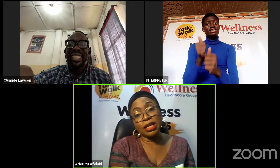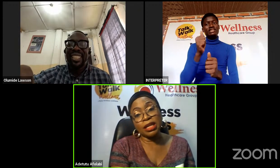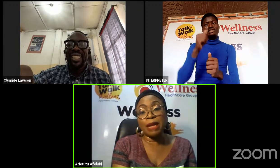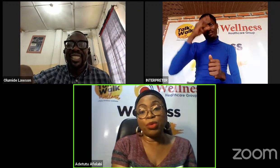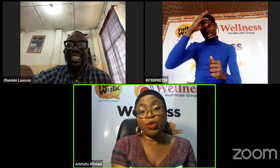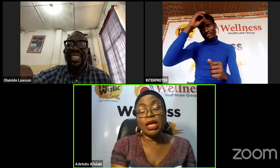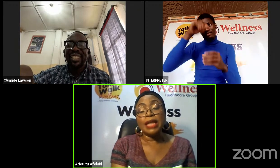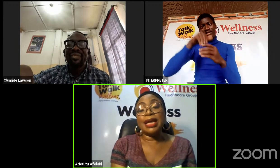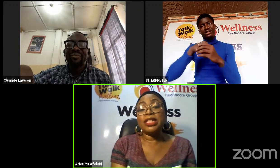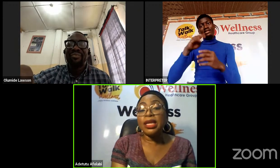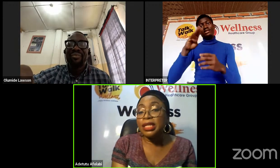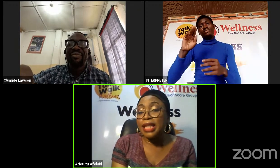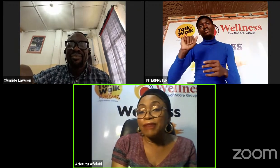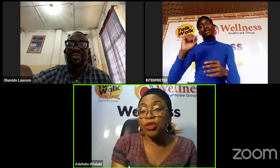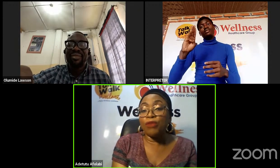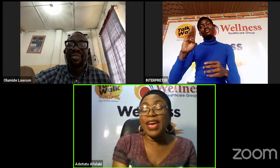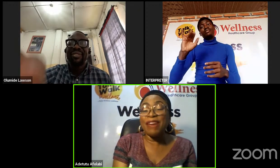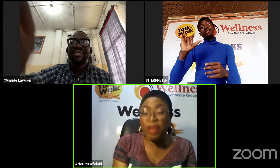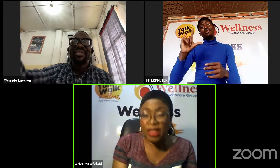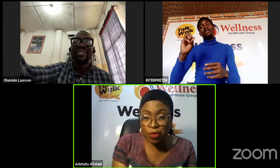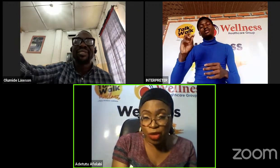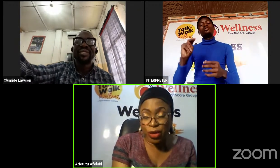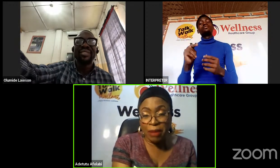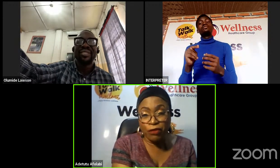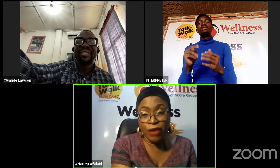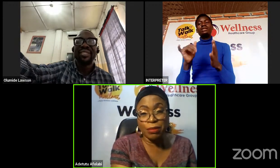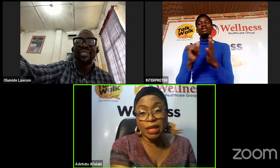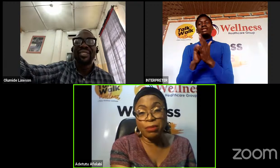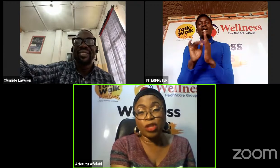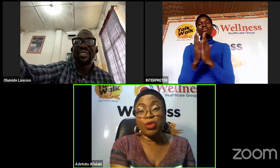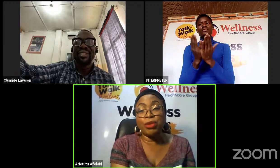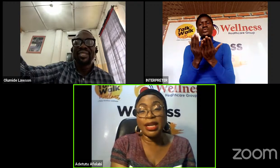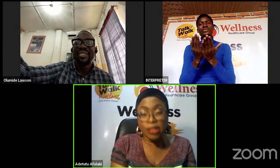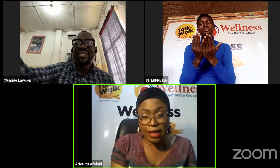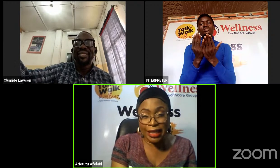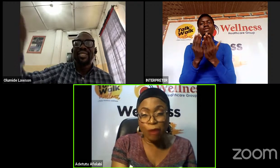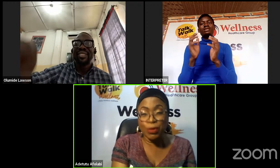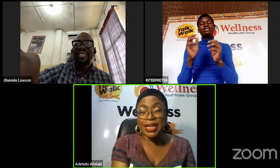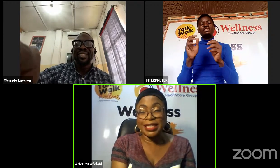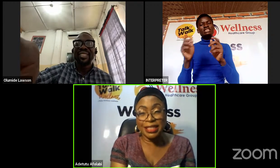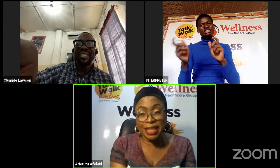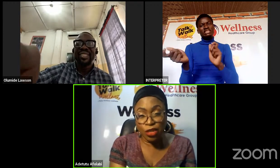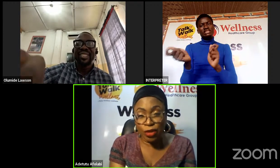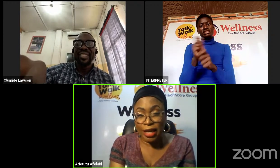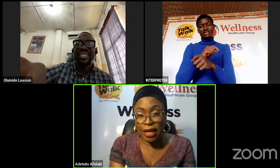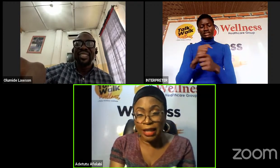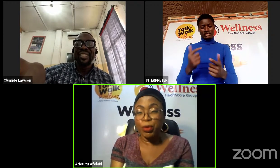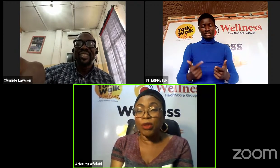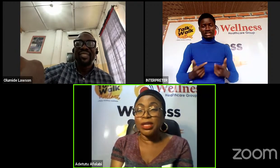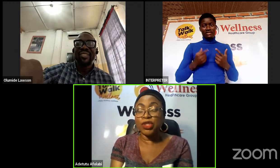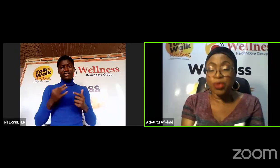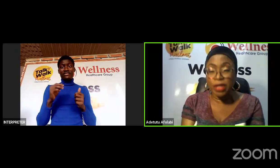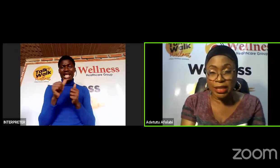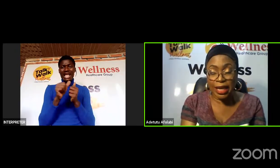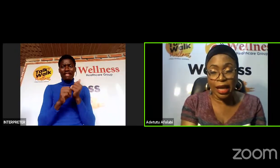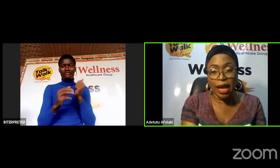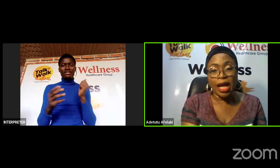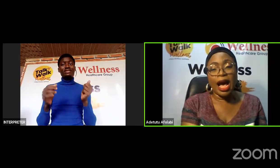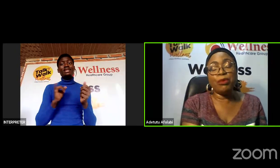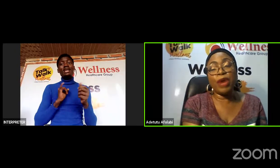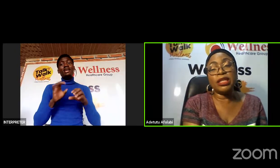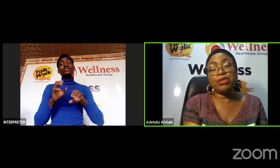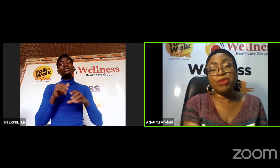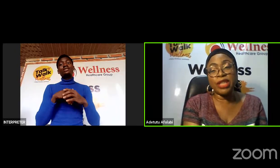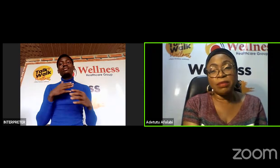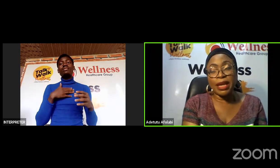lives of everything we do in my family, because we read it together, we digested it together, we understood it together, and we read The Richest Man in Babylon. So